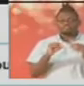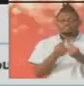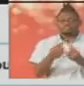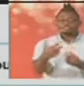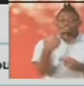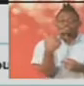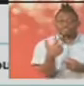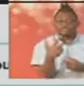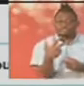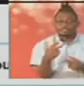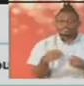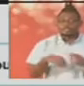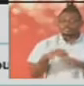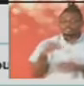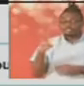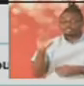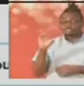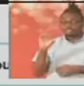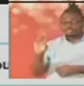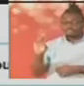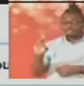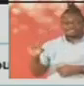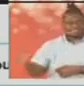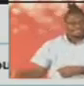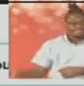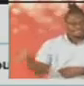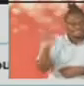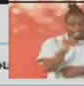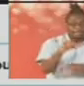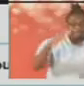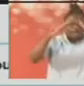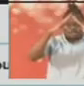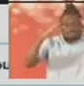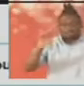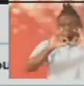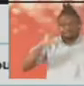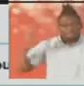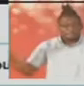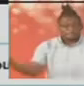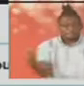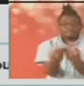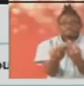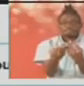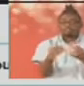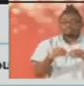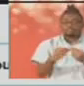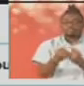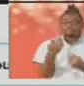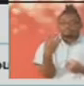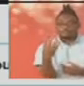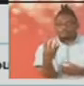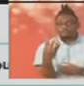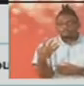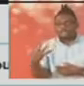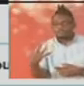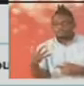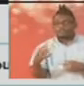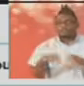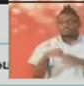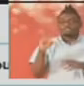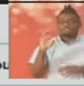8 persons were actually from the same home, whereas in cluster 4, 5 or 6 persons appeared to come from the same